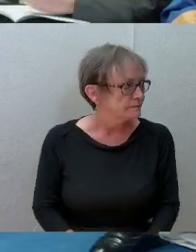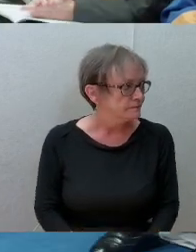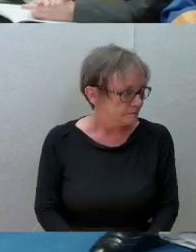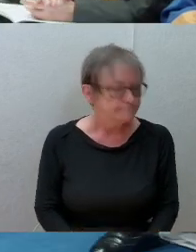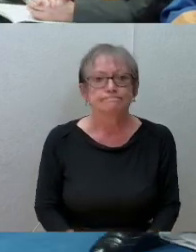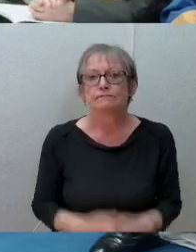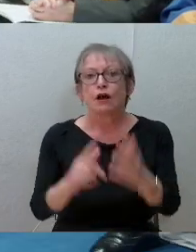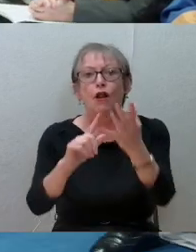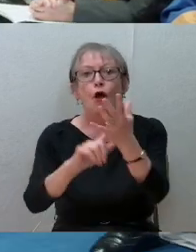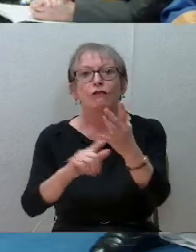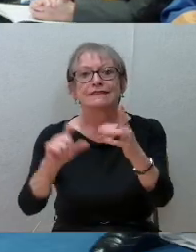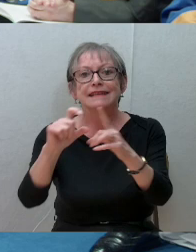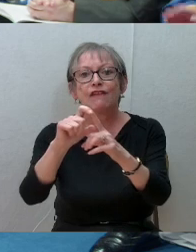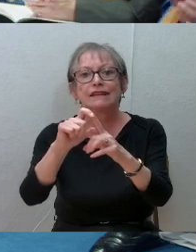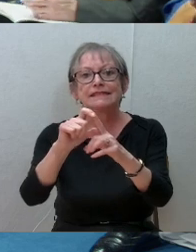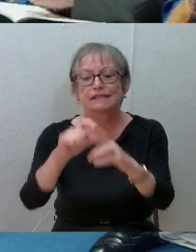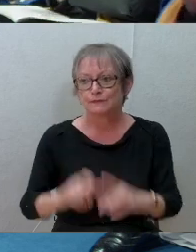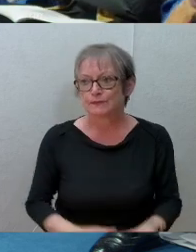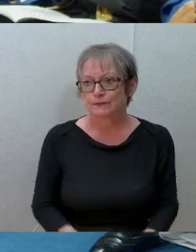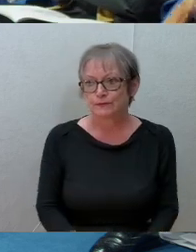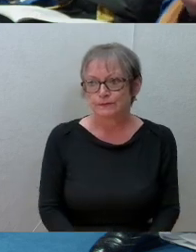Lauren Davis.